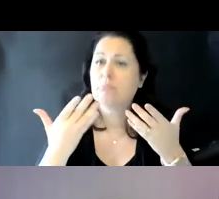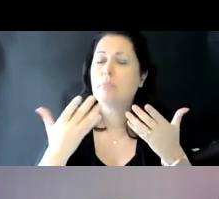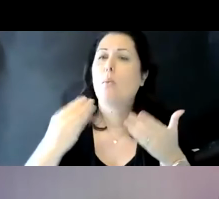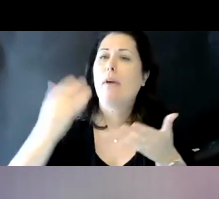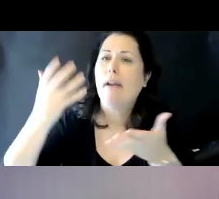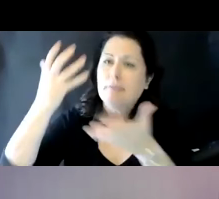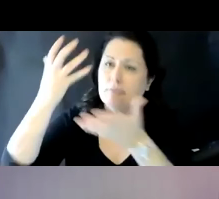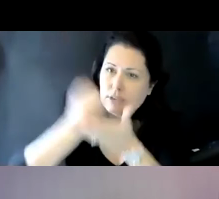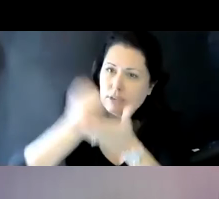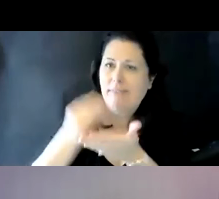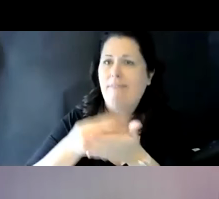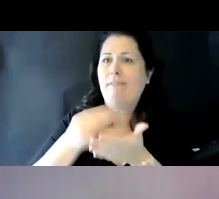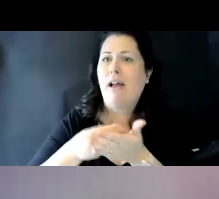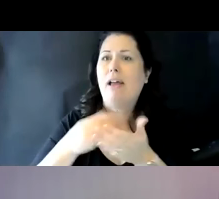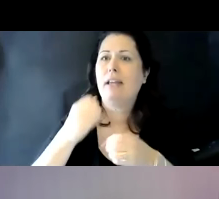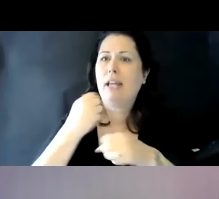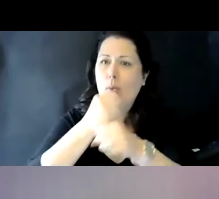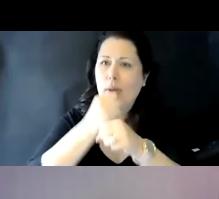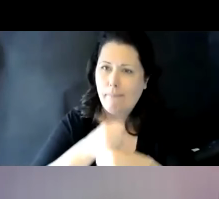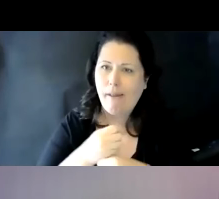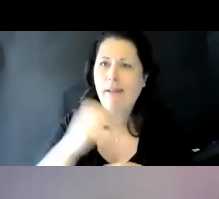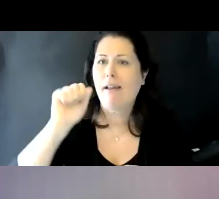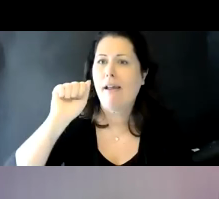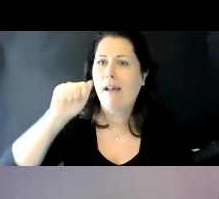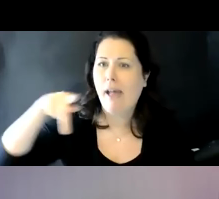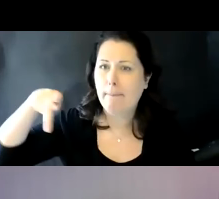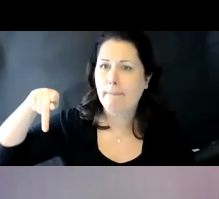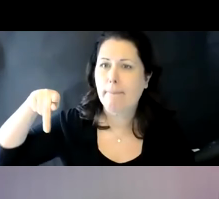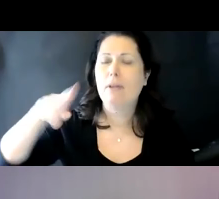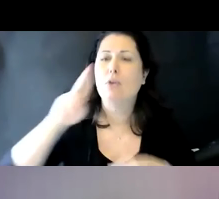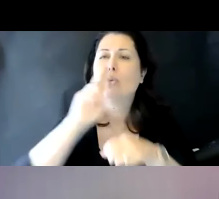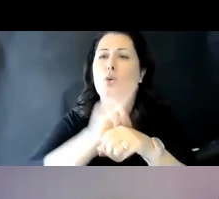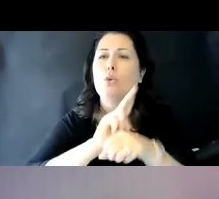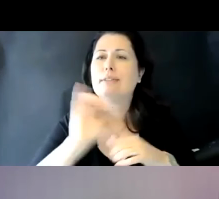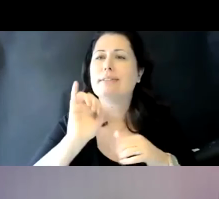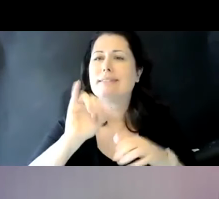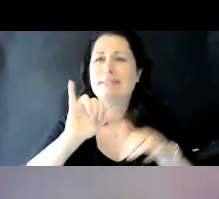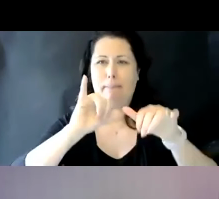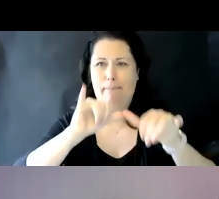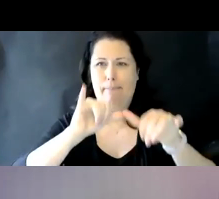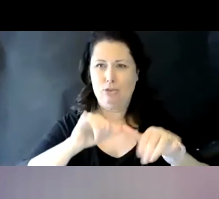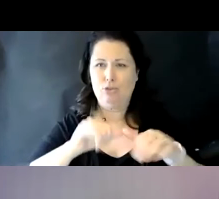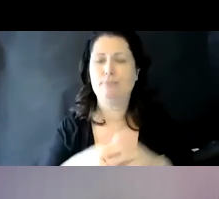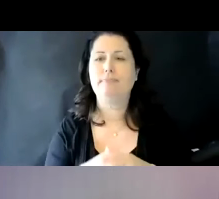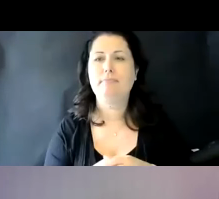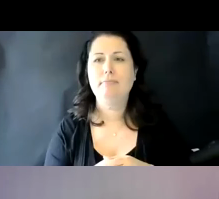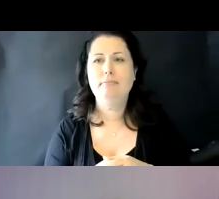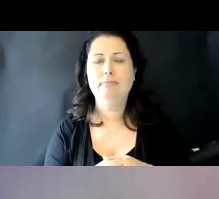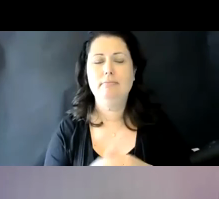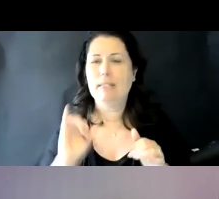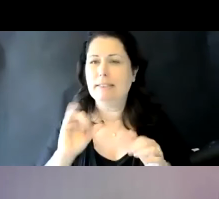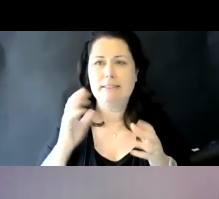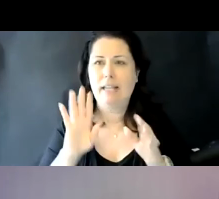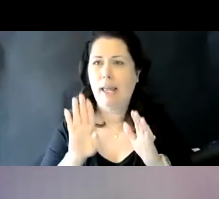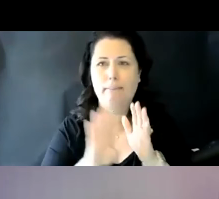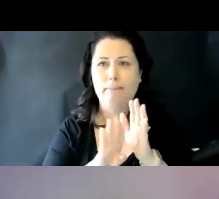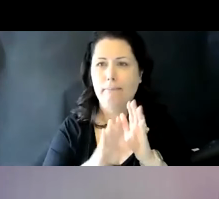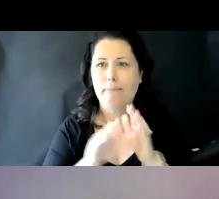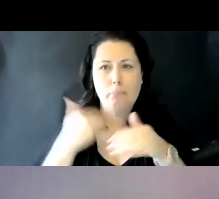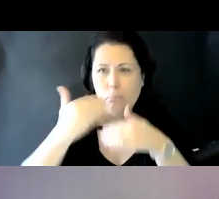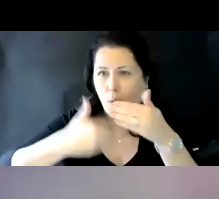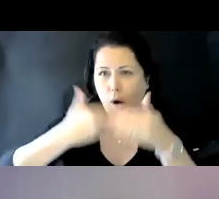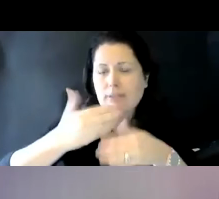funding, and we produced an app a lot, again, using the same collaborative measures, collaborative methods. So we worked with people who were